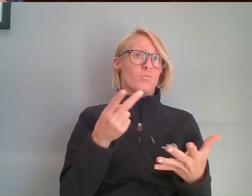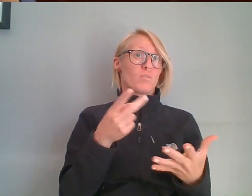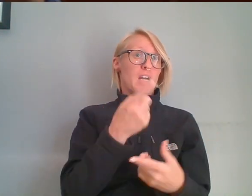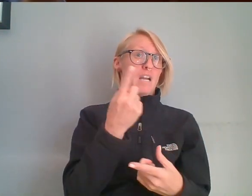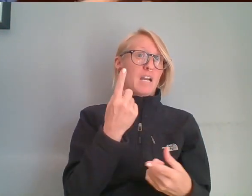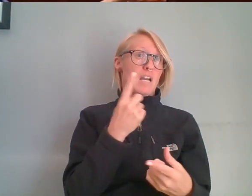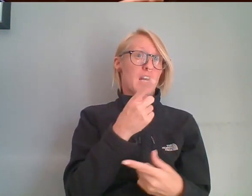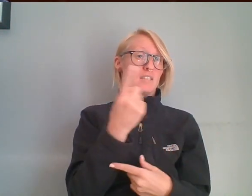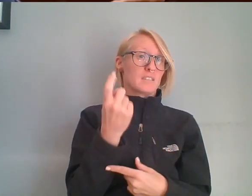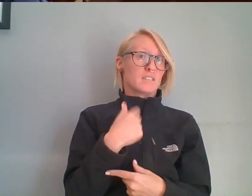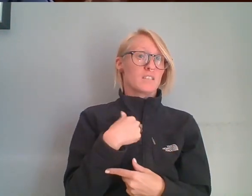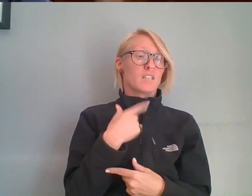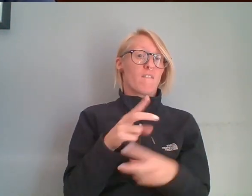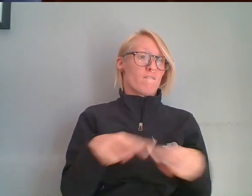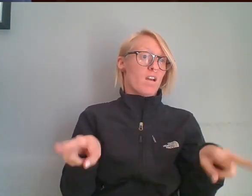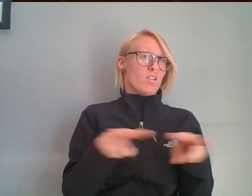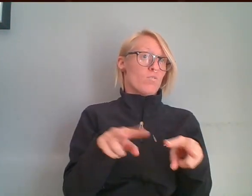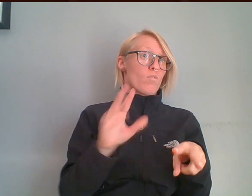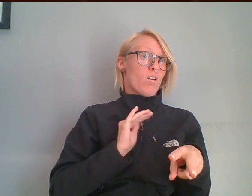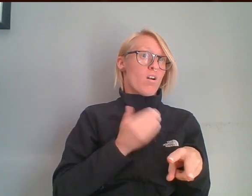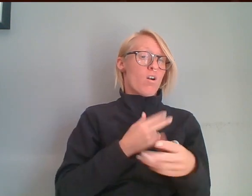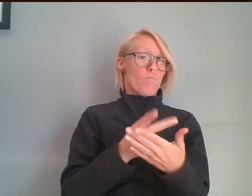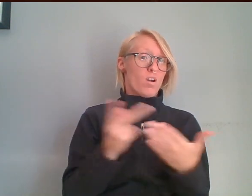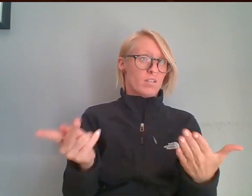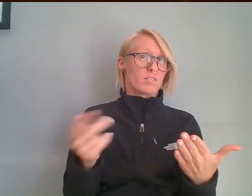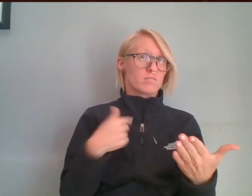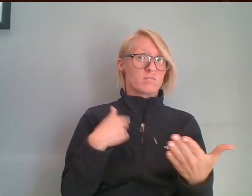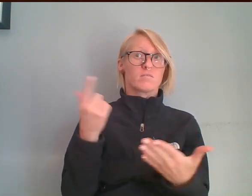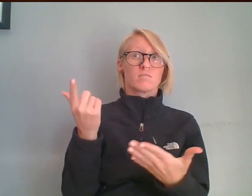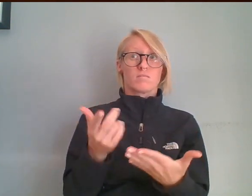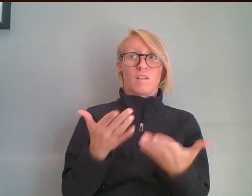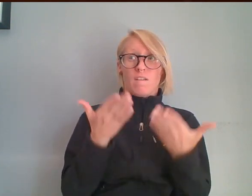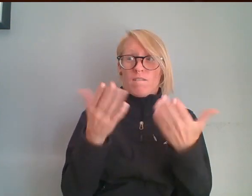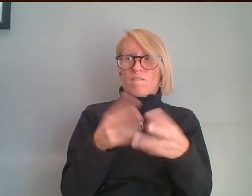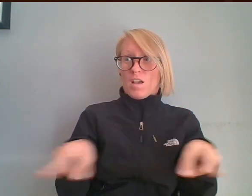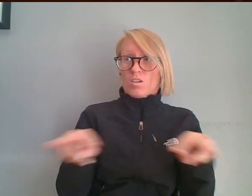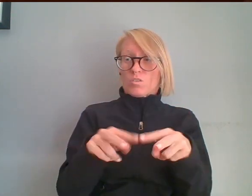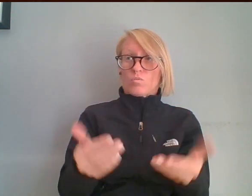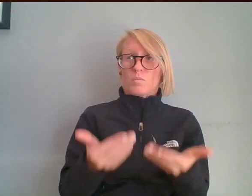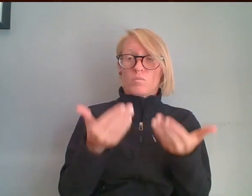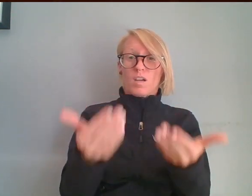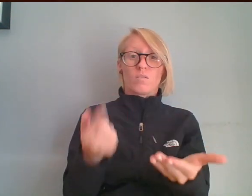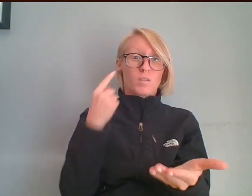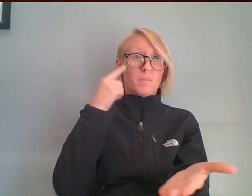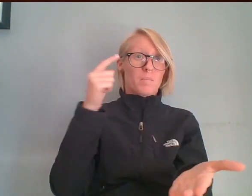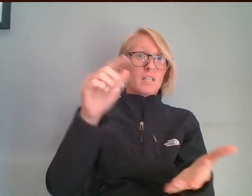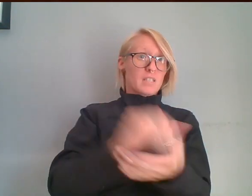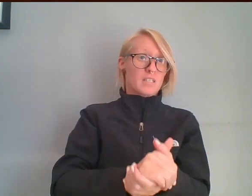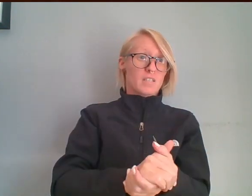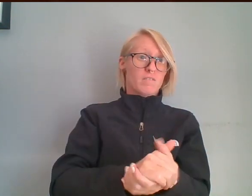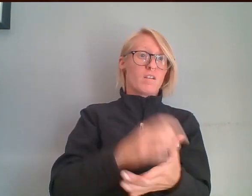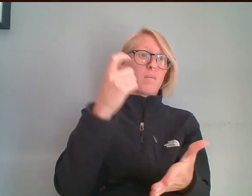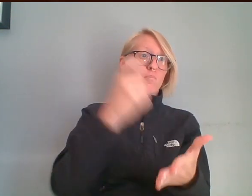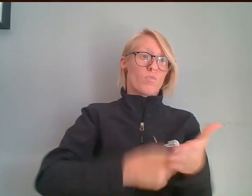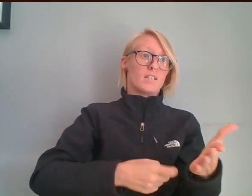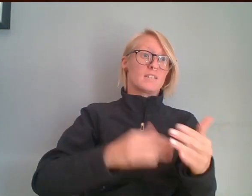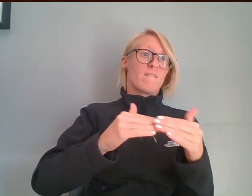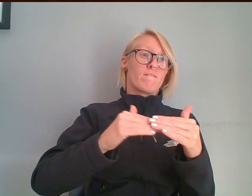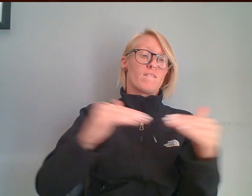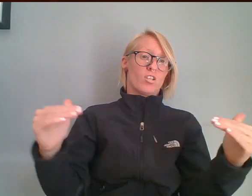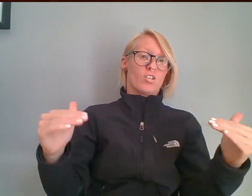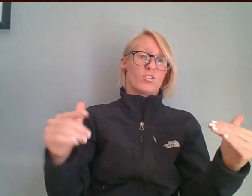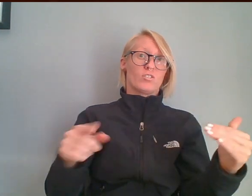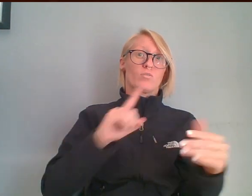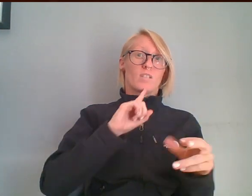product. And I would give my value proposition, and then I would come back and say, and because of the value we provide, we believe it's priced fairly. So you answer the question